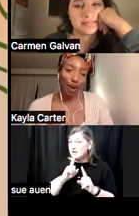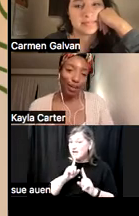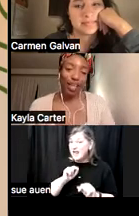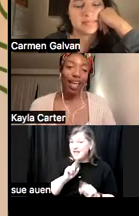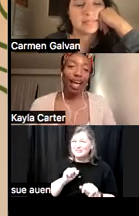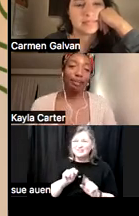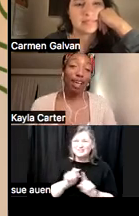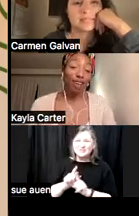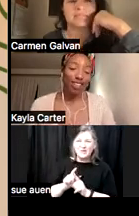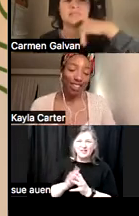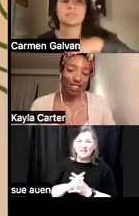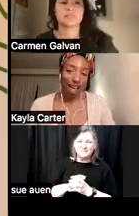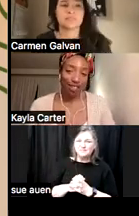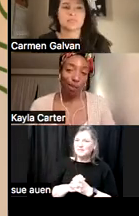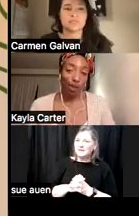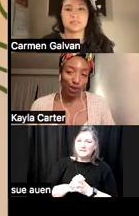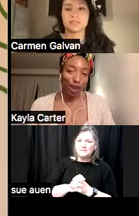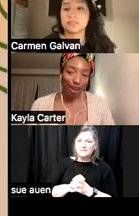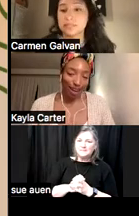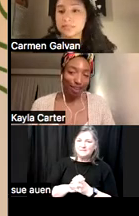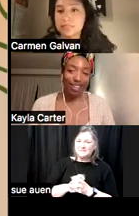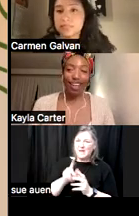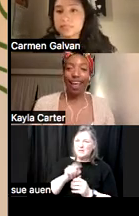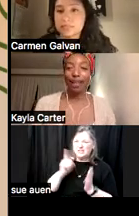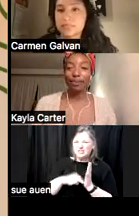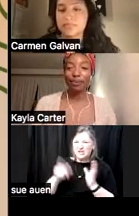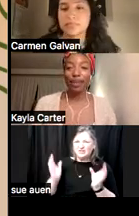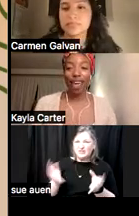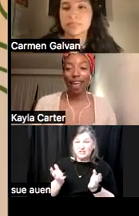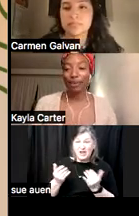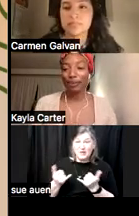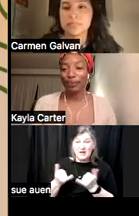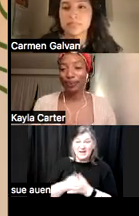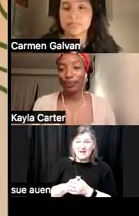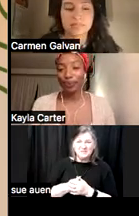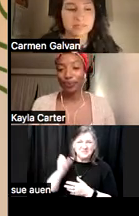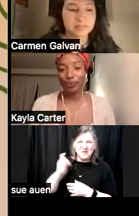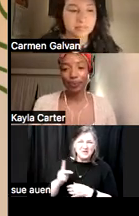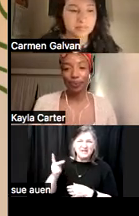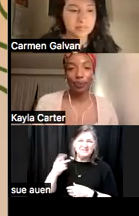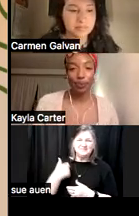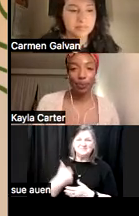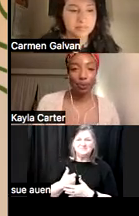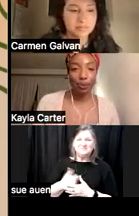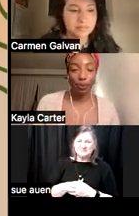as well. I've not checked the chat, so I'm going to do that right now. But yeah.